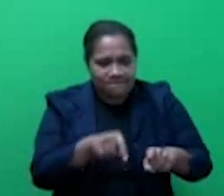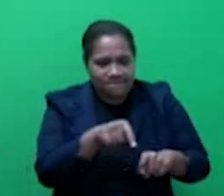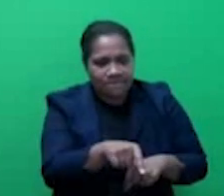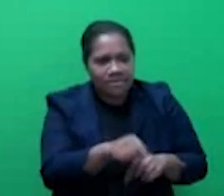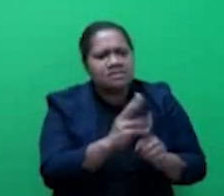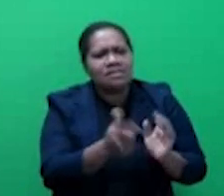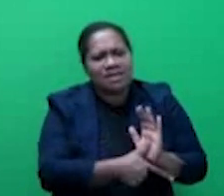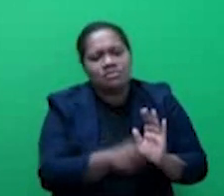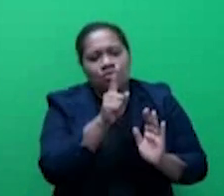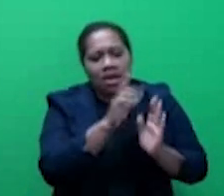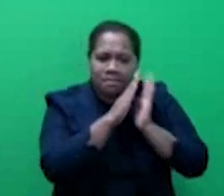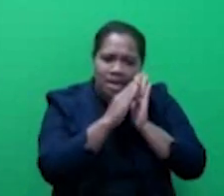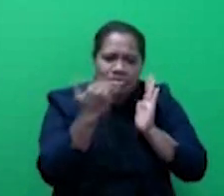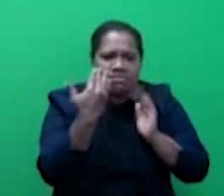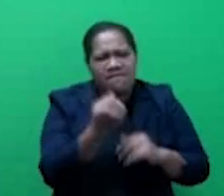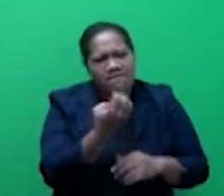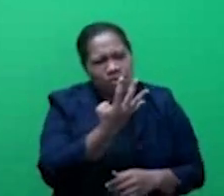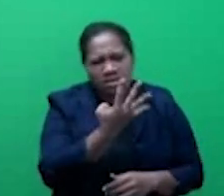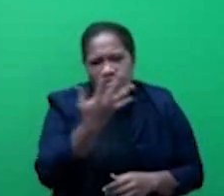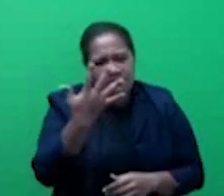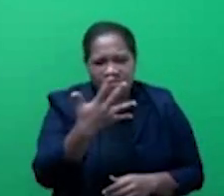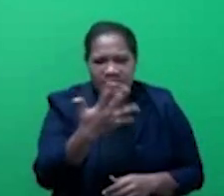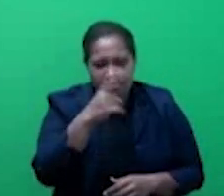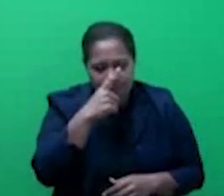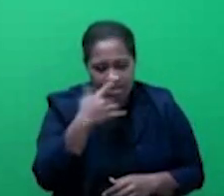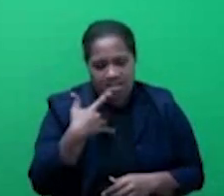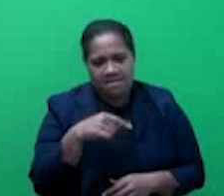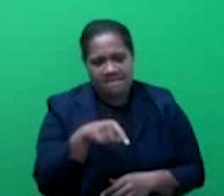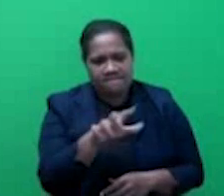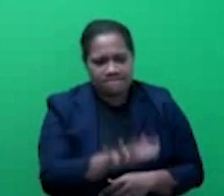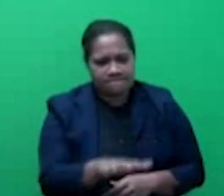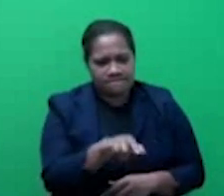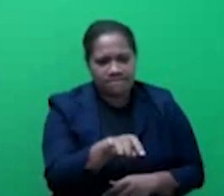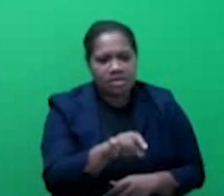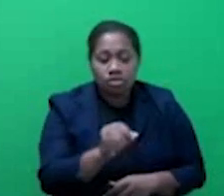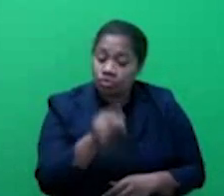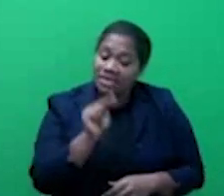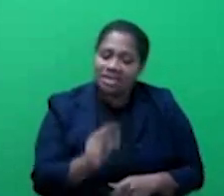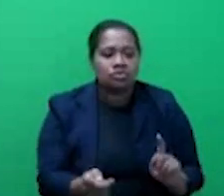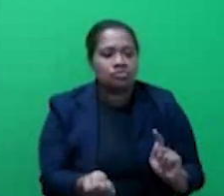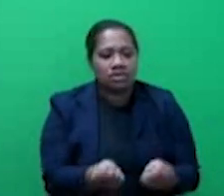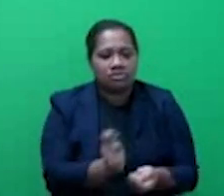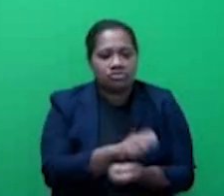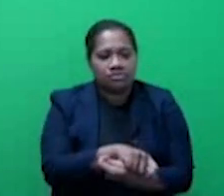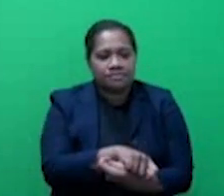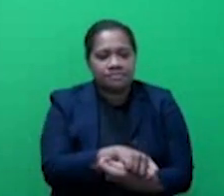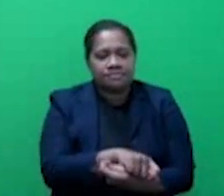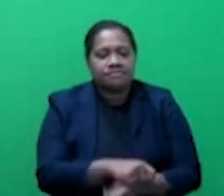sometimes in one bedroom, there are 14, 15 people living in that flat. So we need to change that.